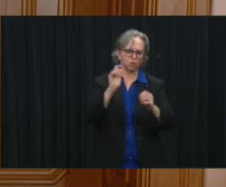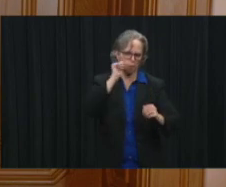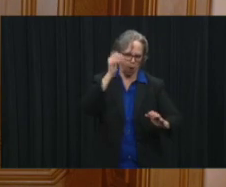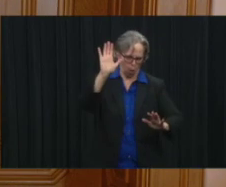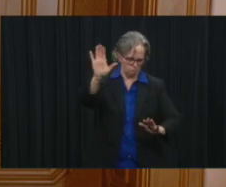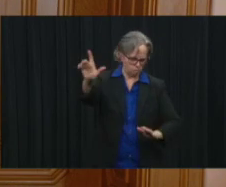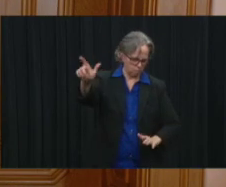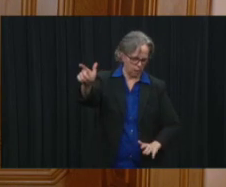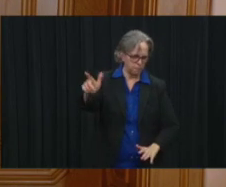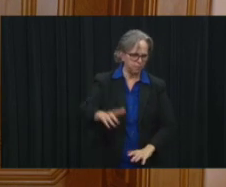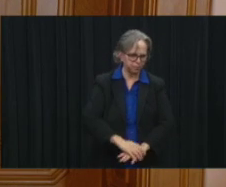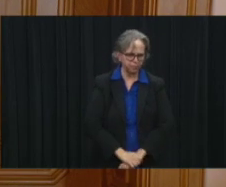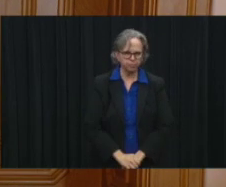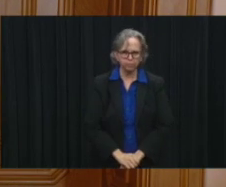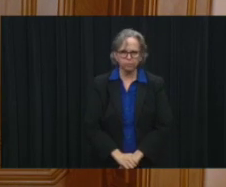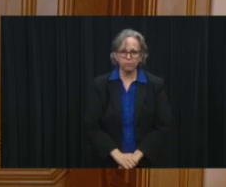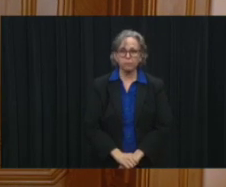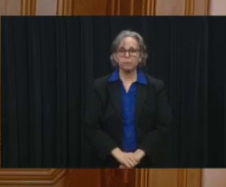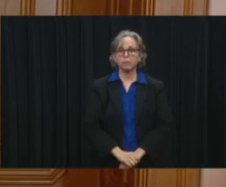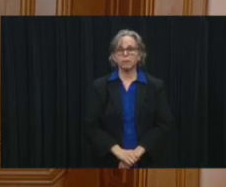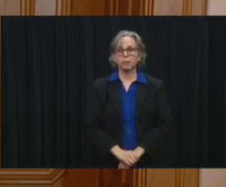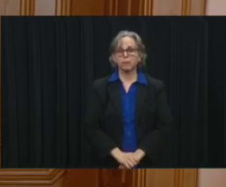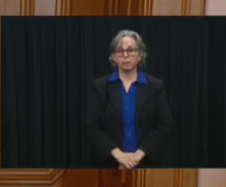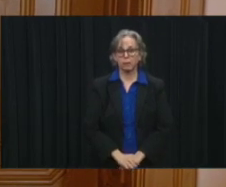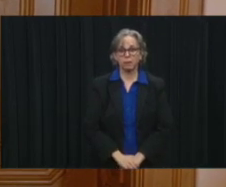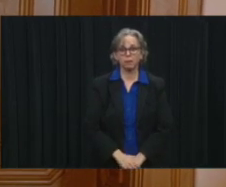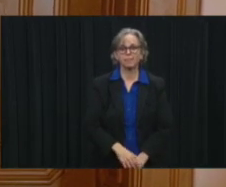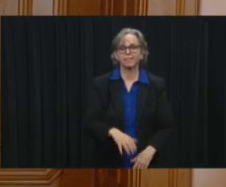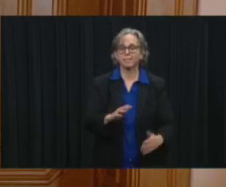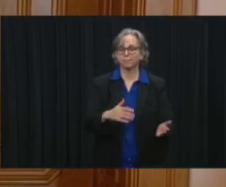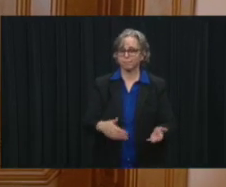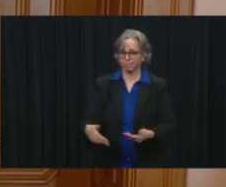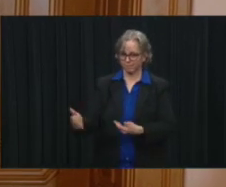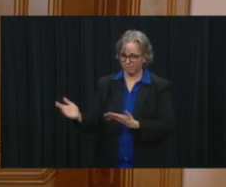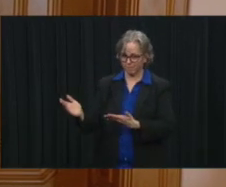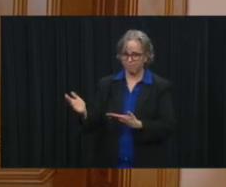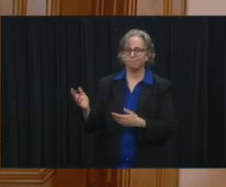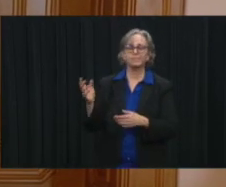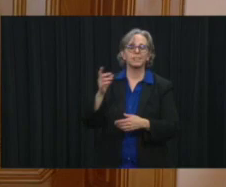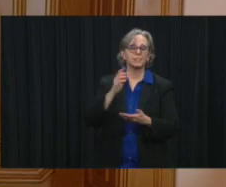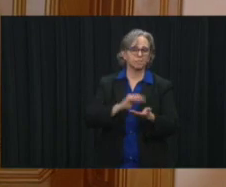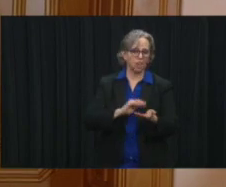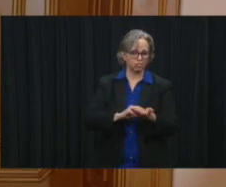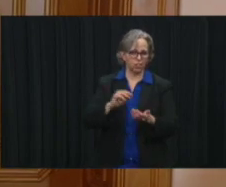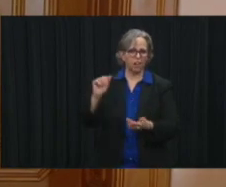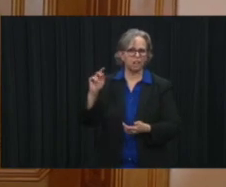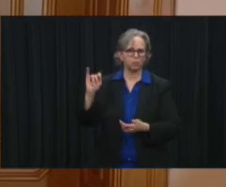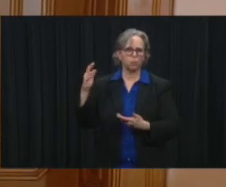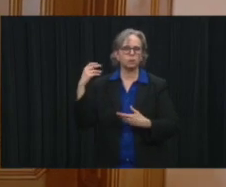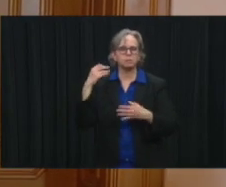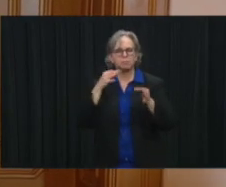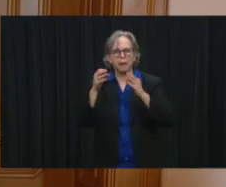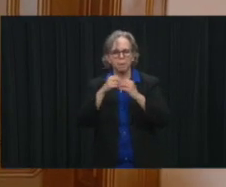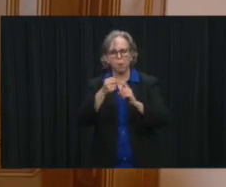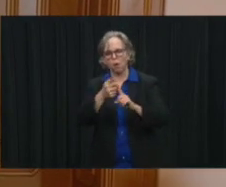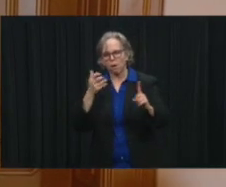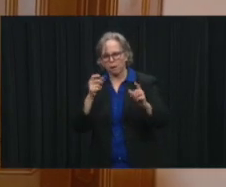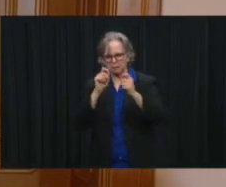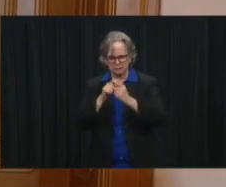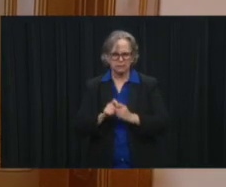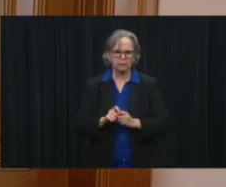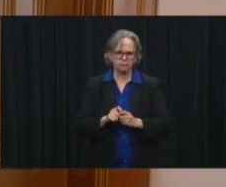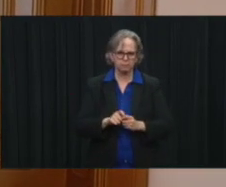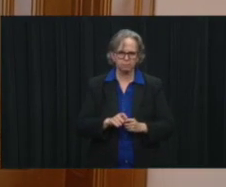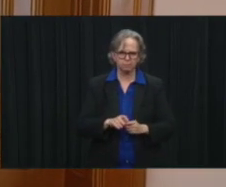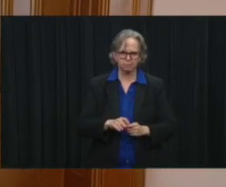Dr. Acton, and she can fill you in on other details and give you, I'm sure,